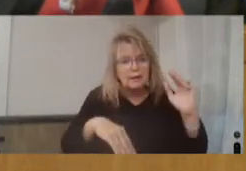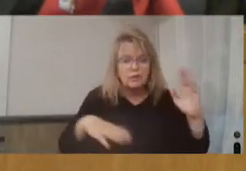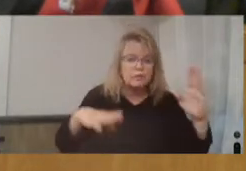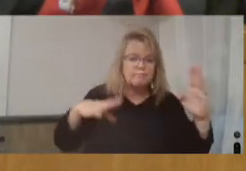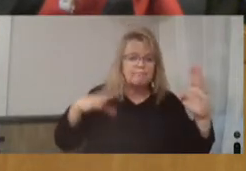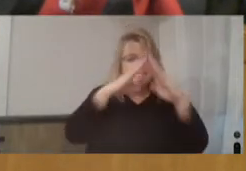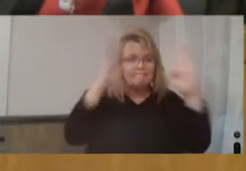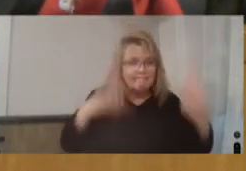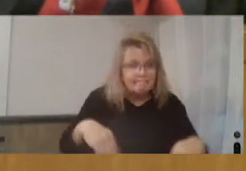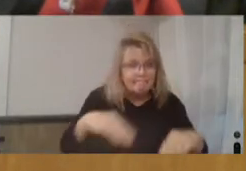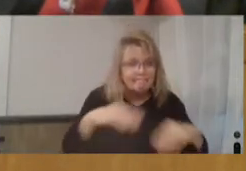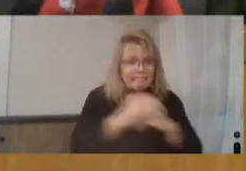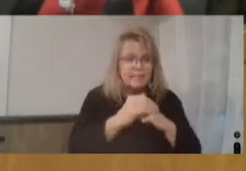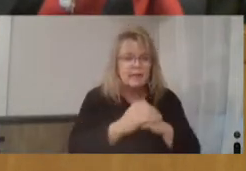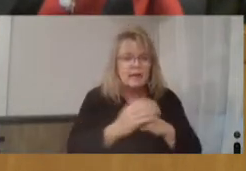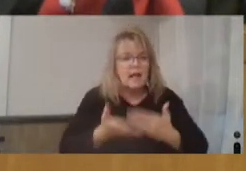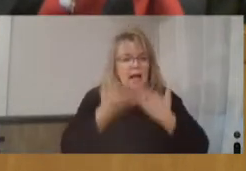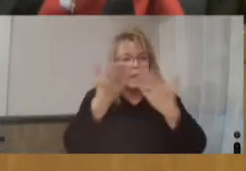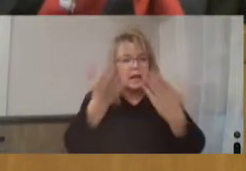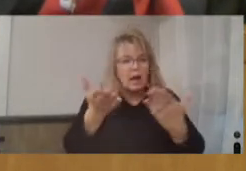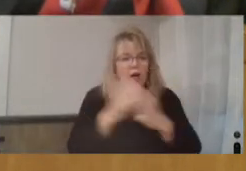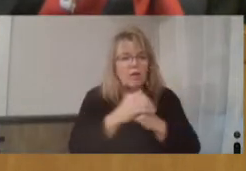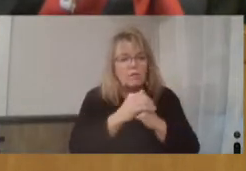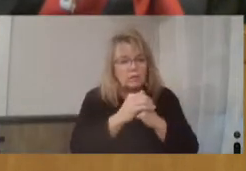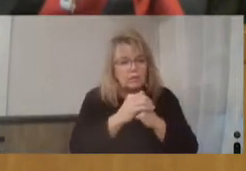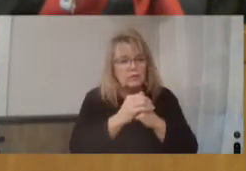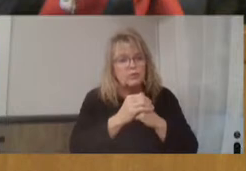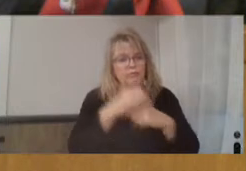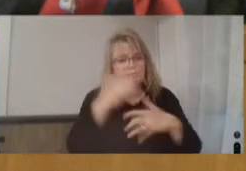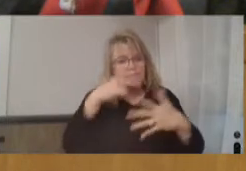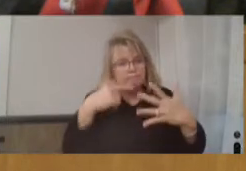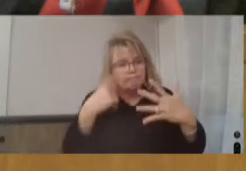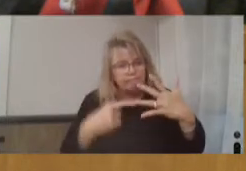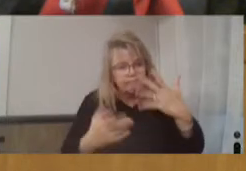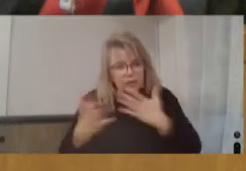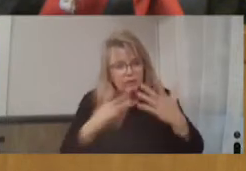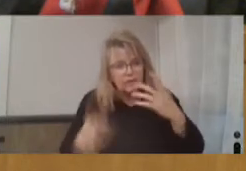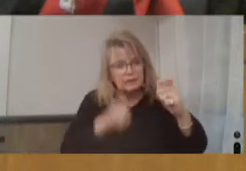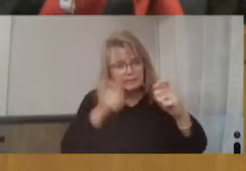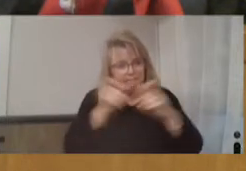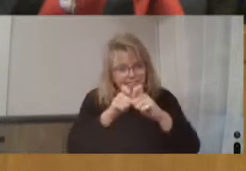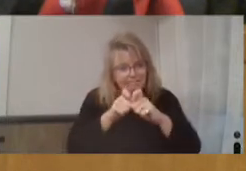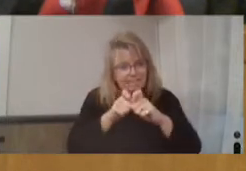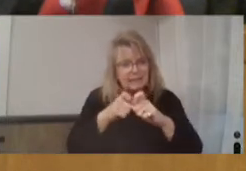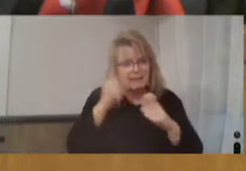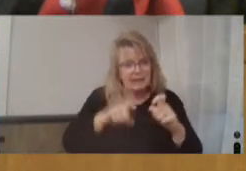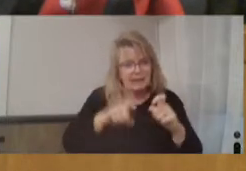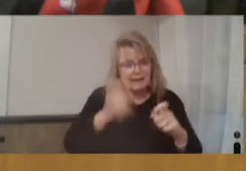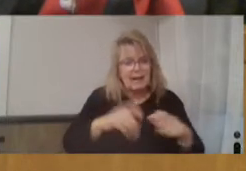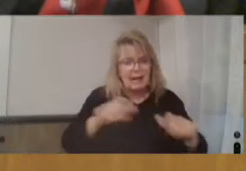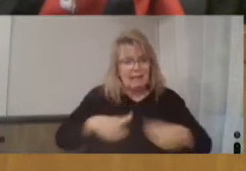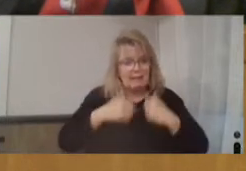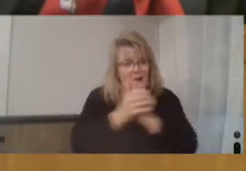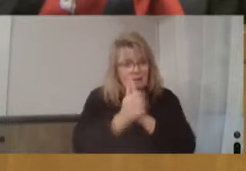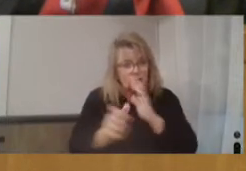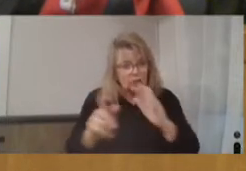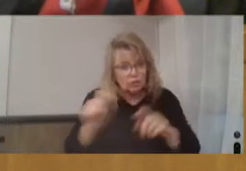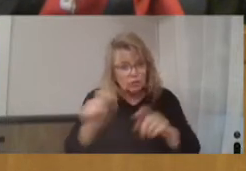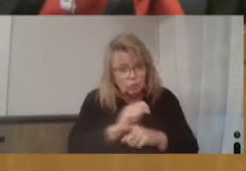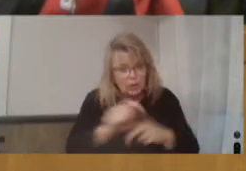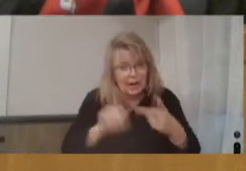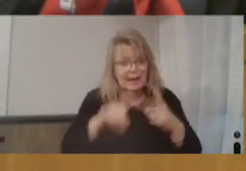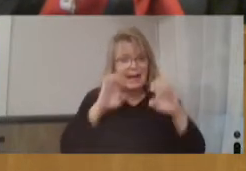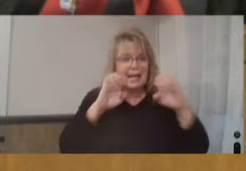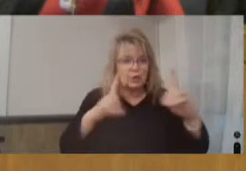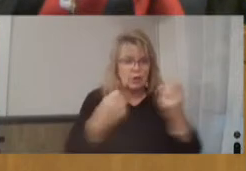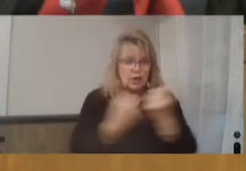It offers a wraparound services tailored to their specific needs, from life skills training, educational